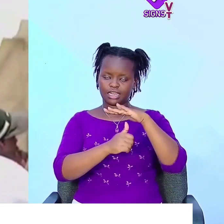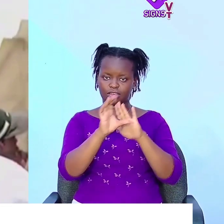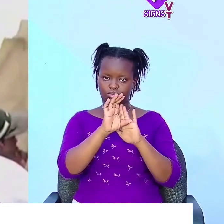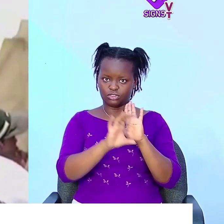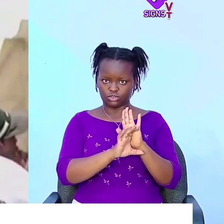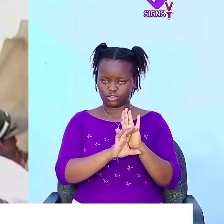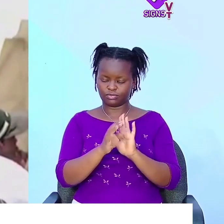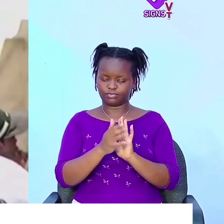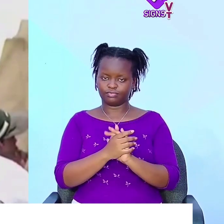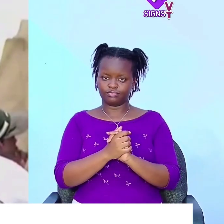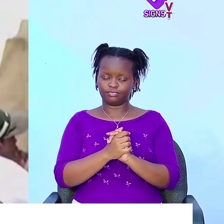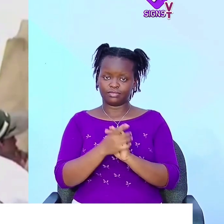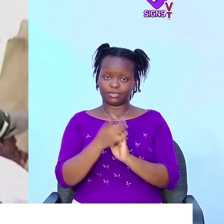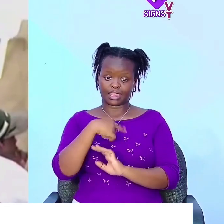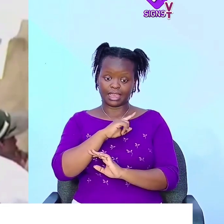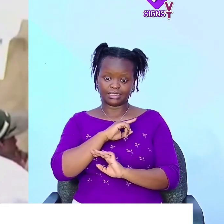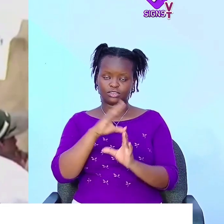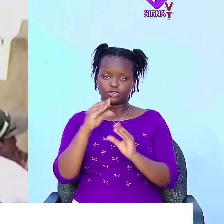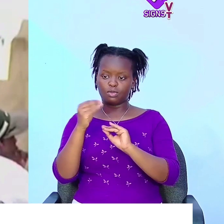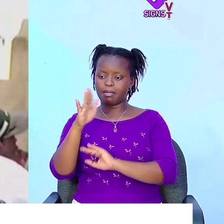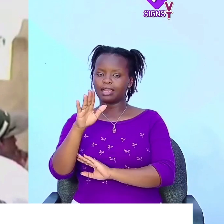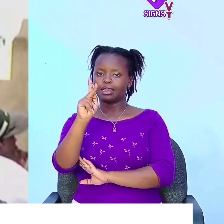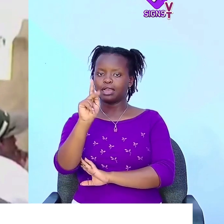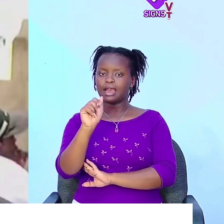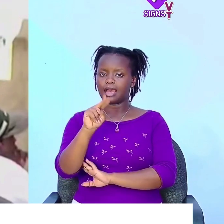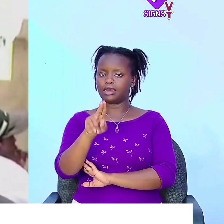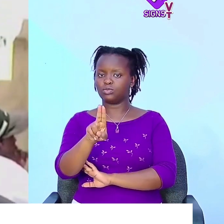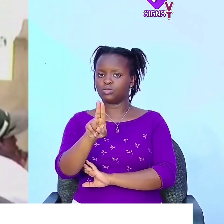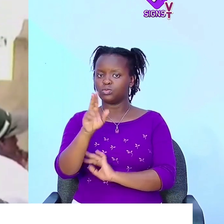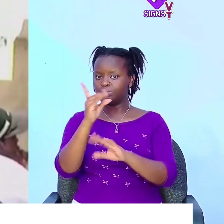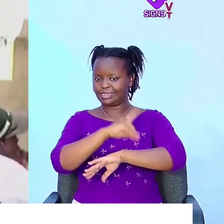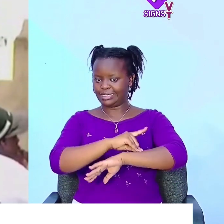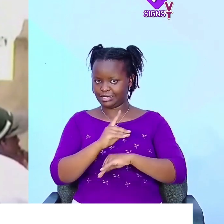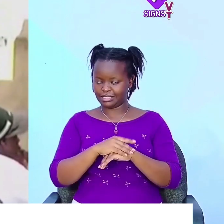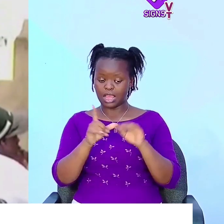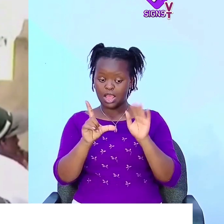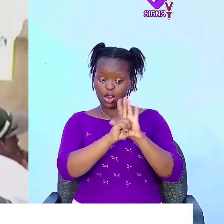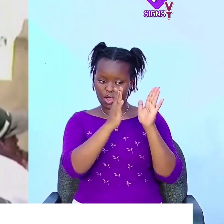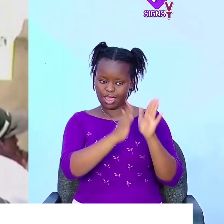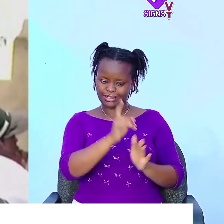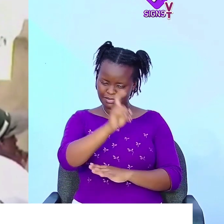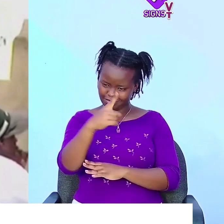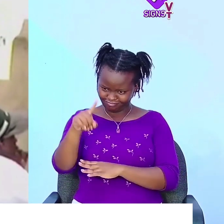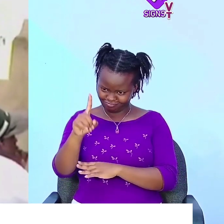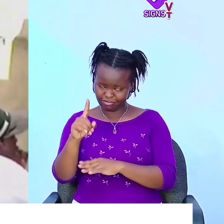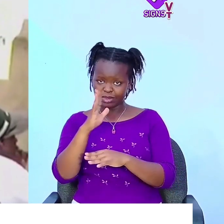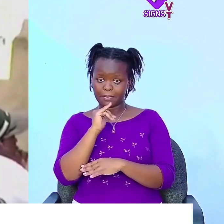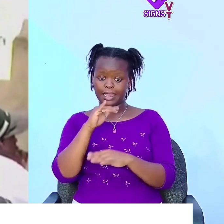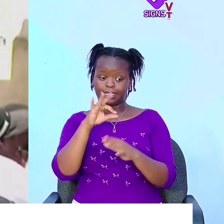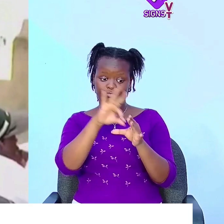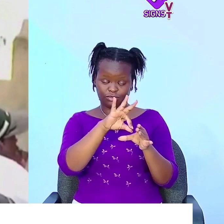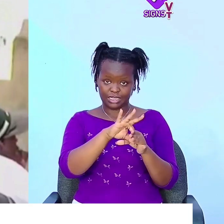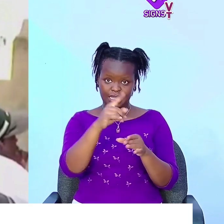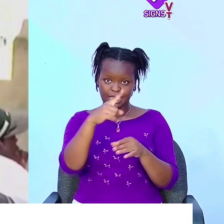relax, we will go back to the KANU days. That's why it's very important that lawyers get it right by electing the right